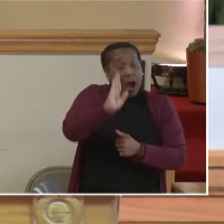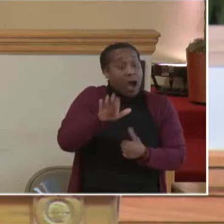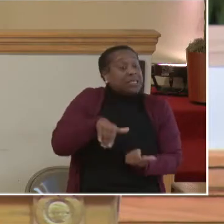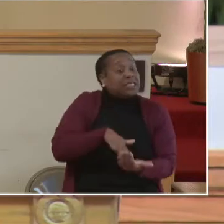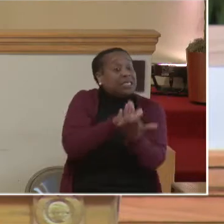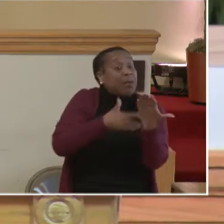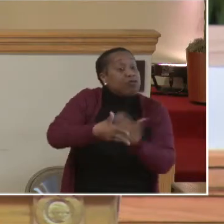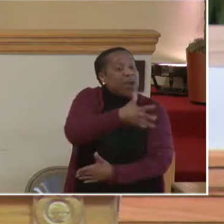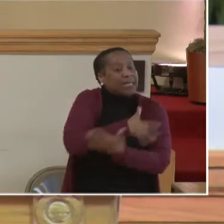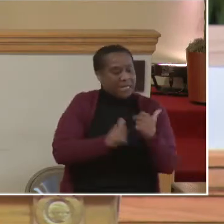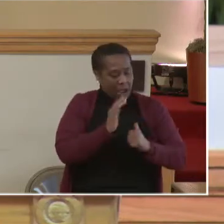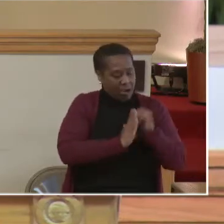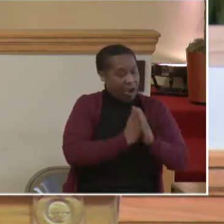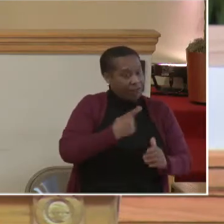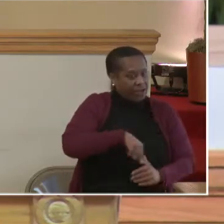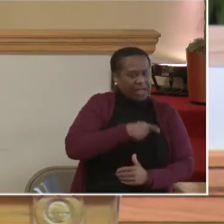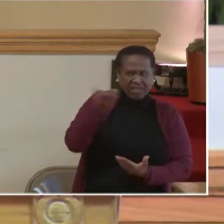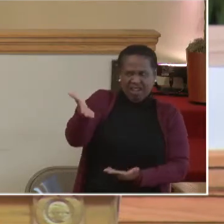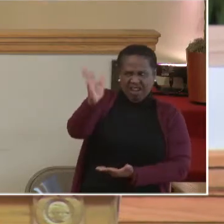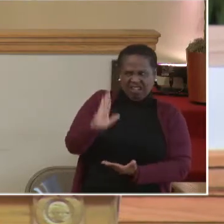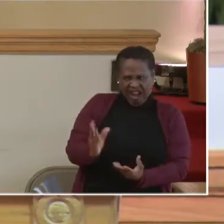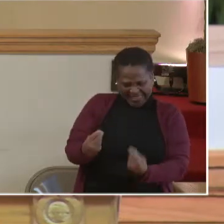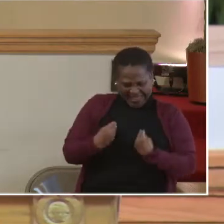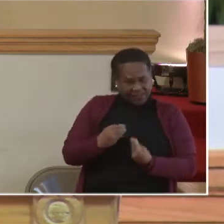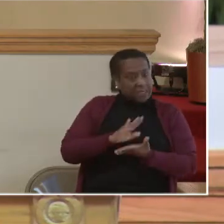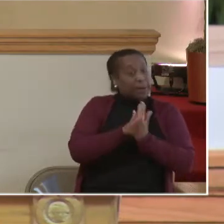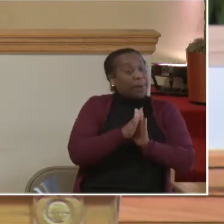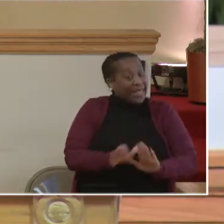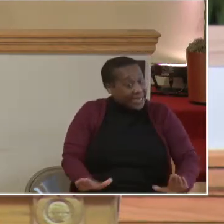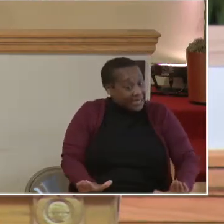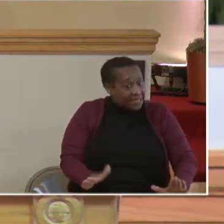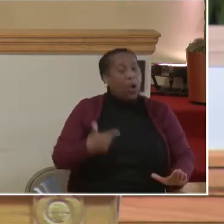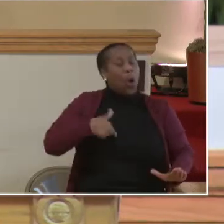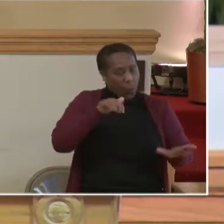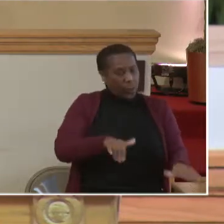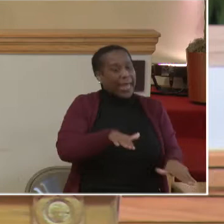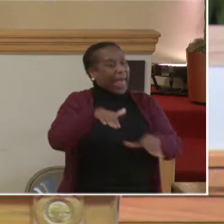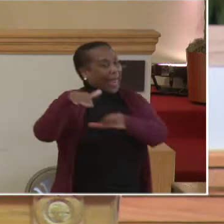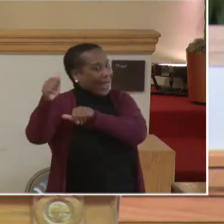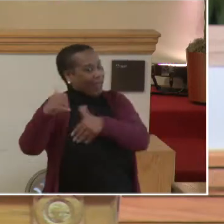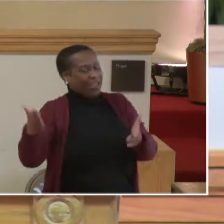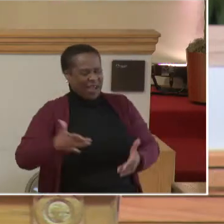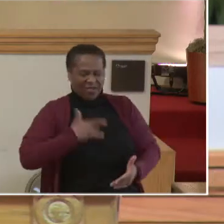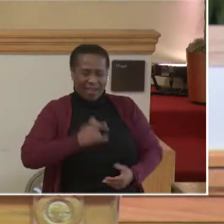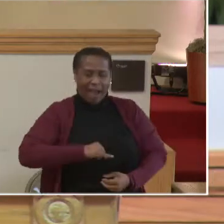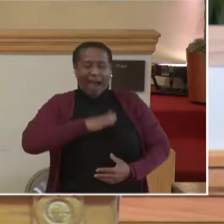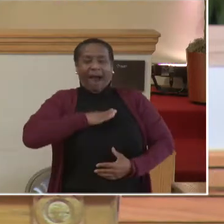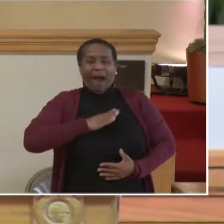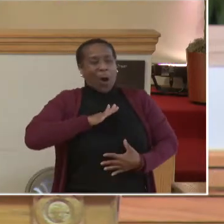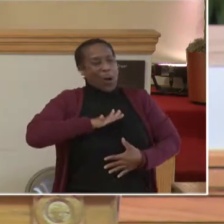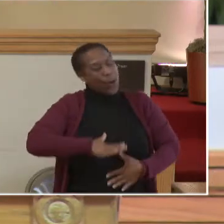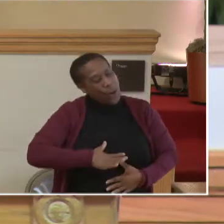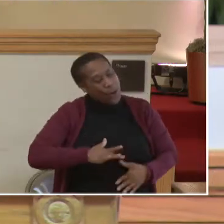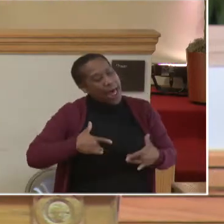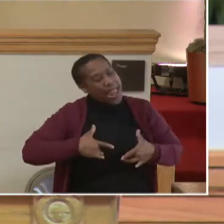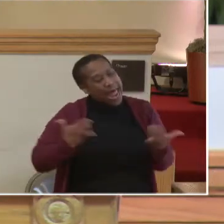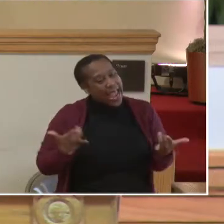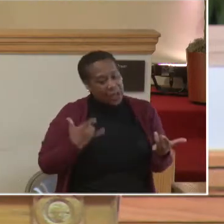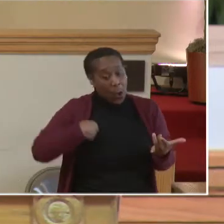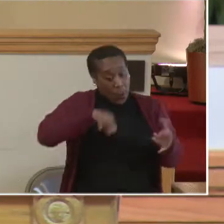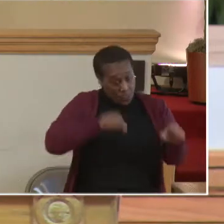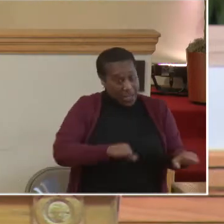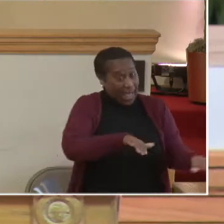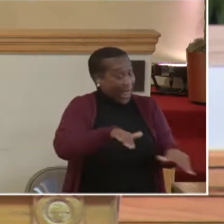presence and your peace this morning, God. That we may leave here feeling a little bit lighter, oh God. That we may leave